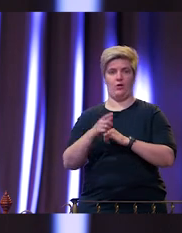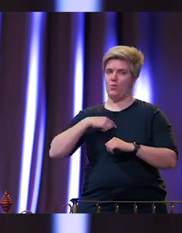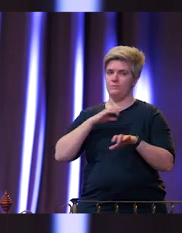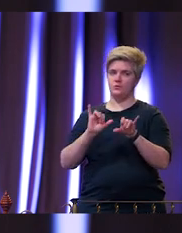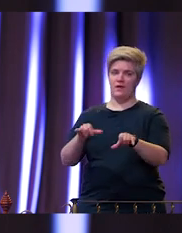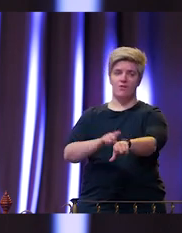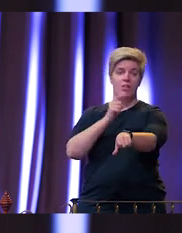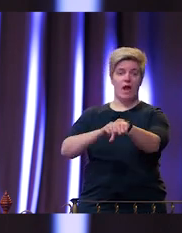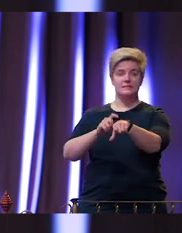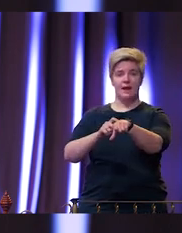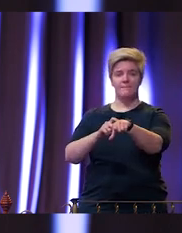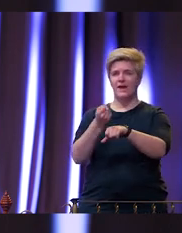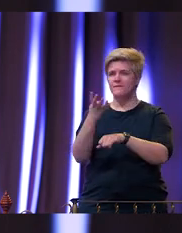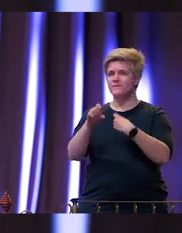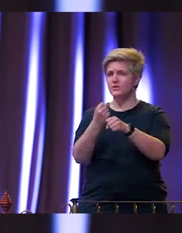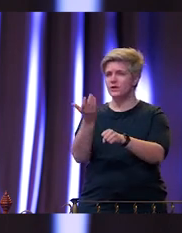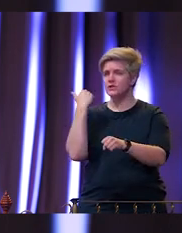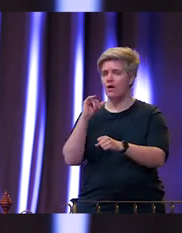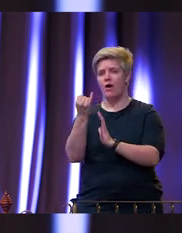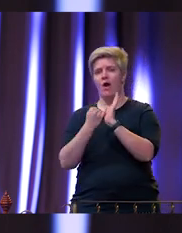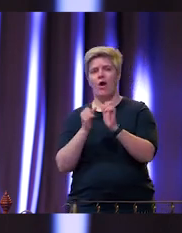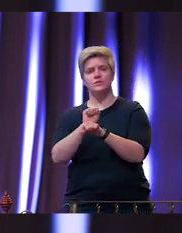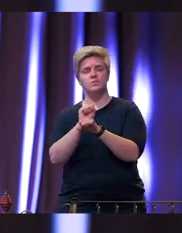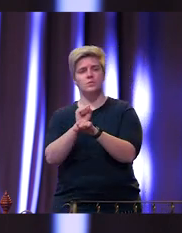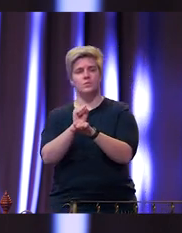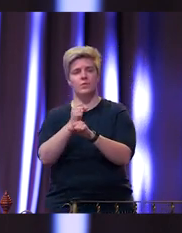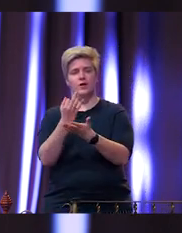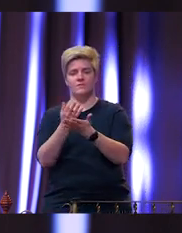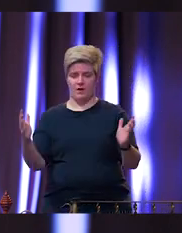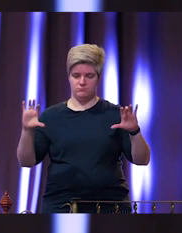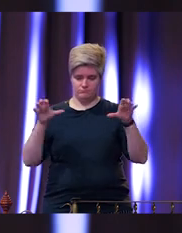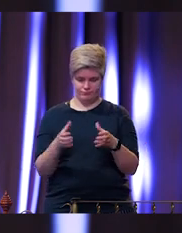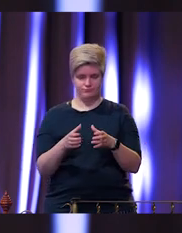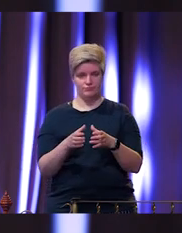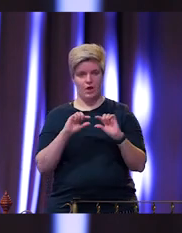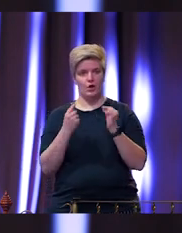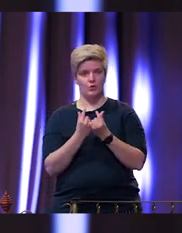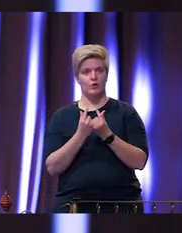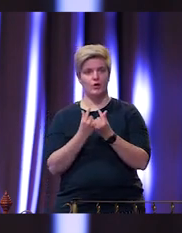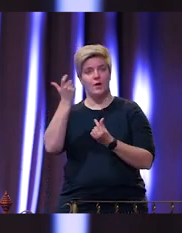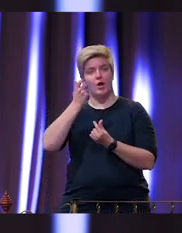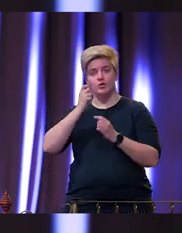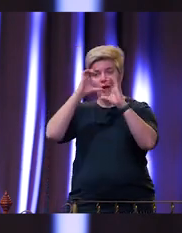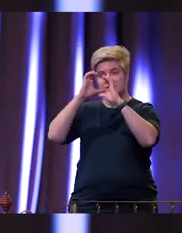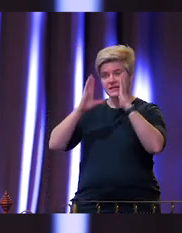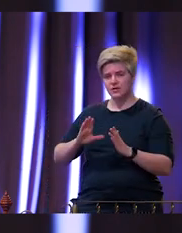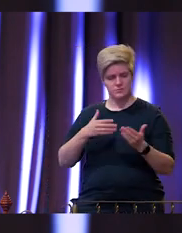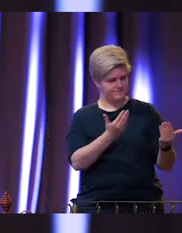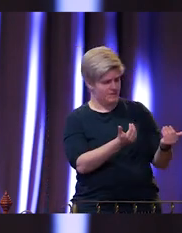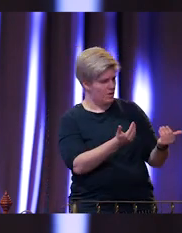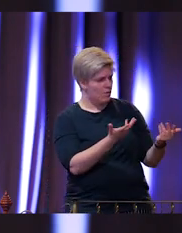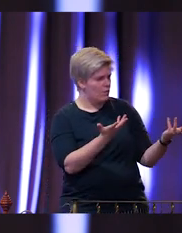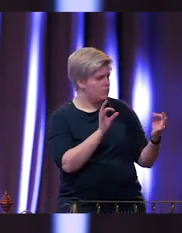A few years ago, Arts Work Fund brought together a group of grant seekers and said, tell us what else we